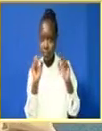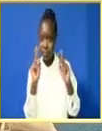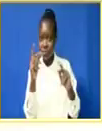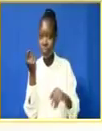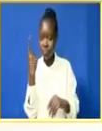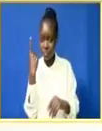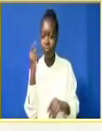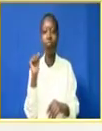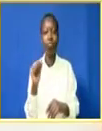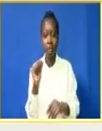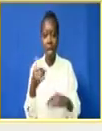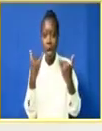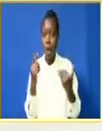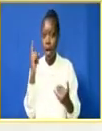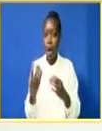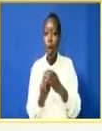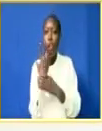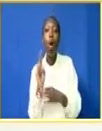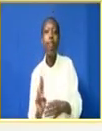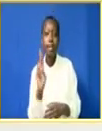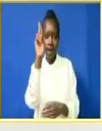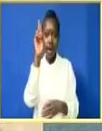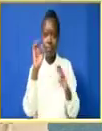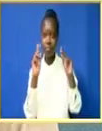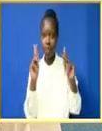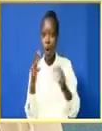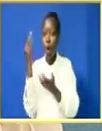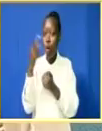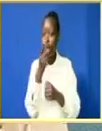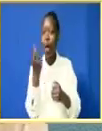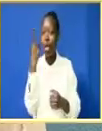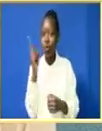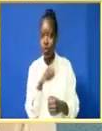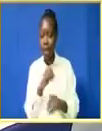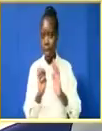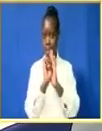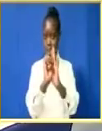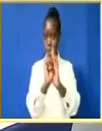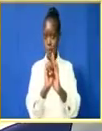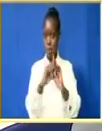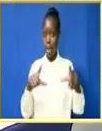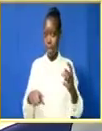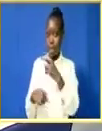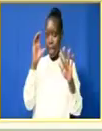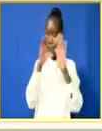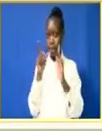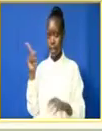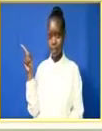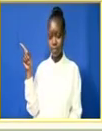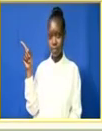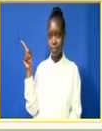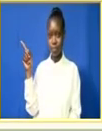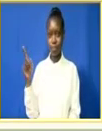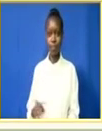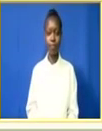go. Exactly. And in this case, it's vertically. Yes. Okay. I hope you've understood. I have. So for example, we have that diagram. Mm-hmm. Look